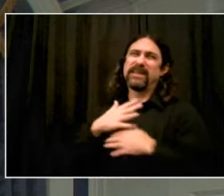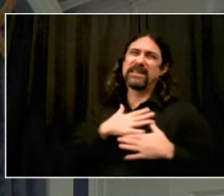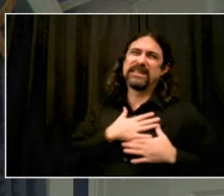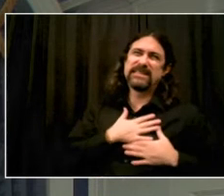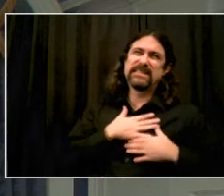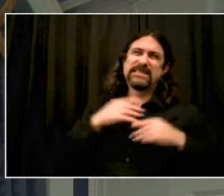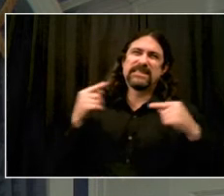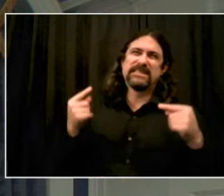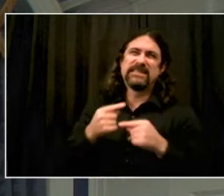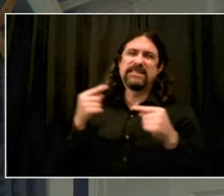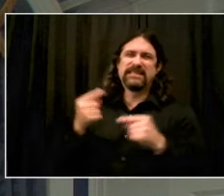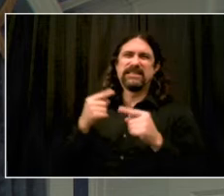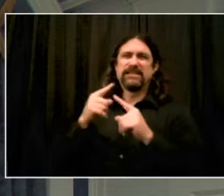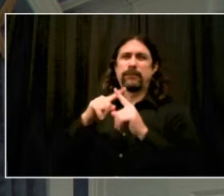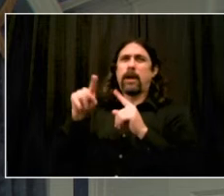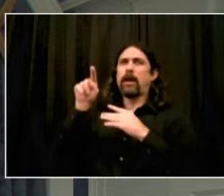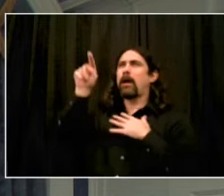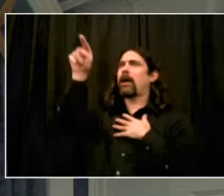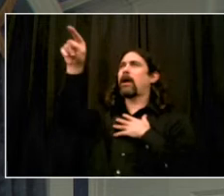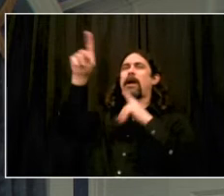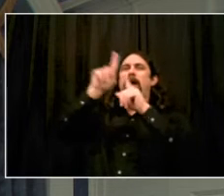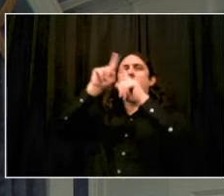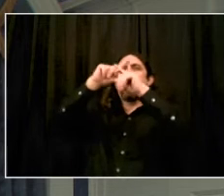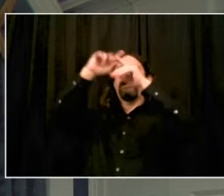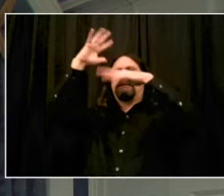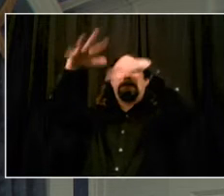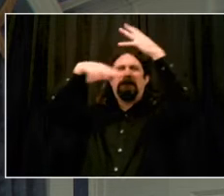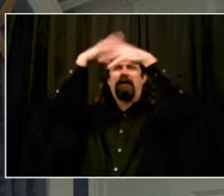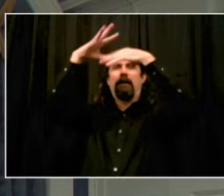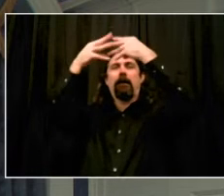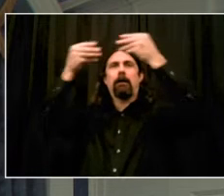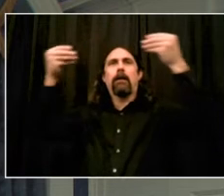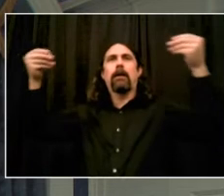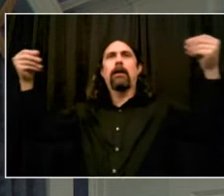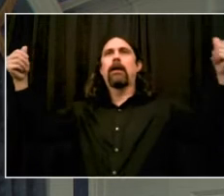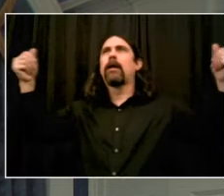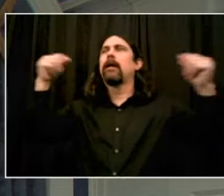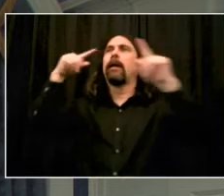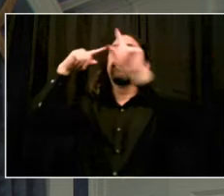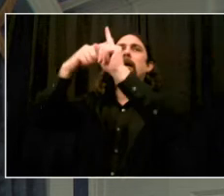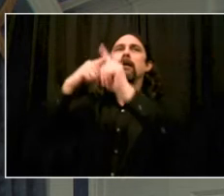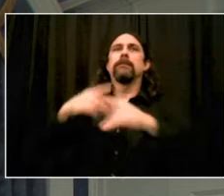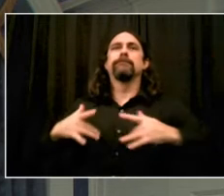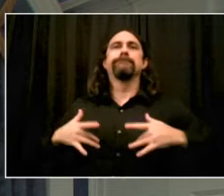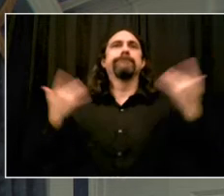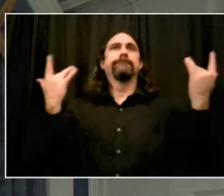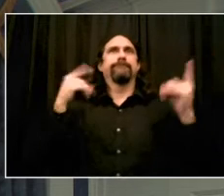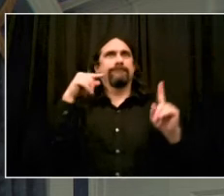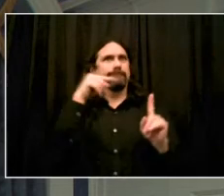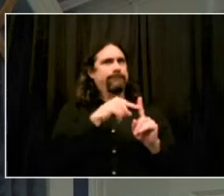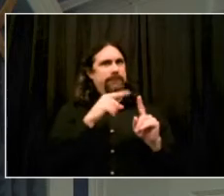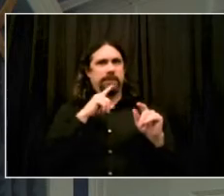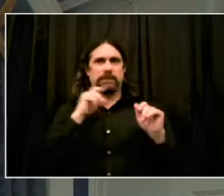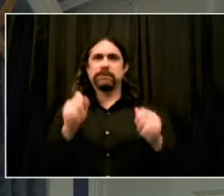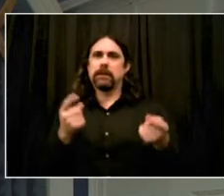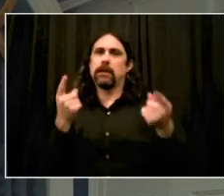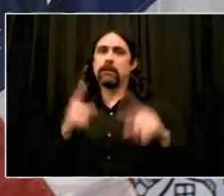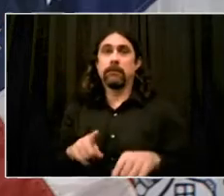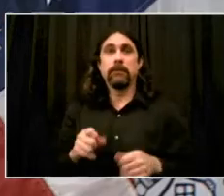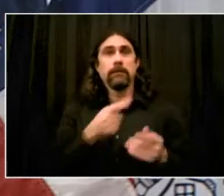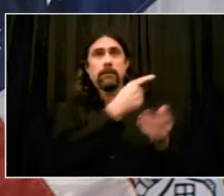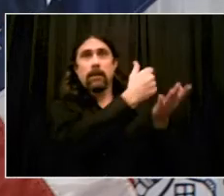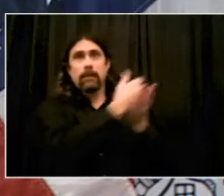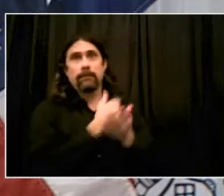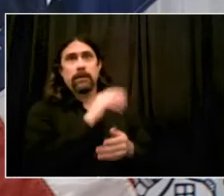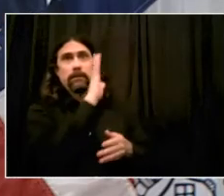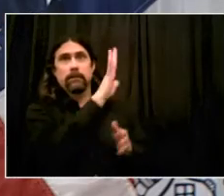of possibilities for this city. And with your leadership, we're going to get there. So thank you, Senator. Thank you, Mr. Mayor. Very excited about the possibilities. Thank you. All right,